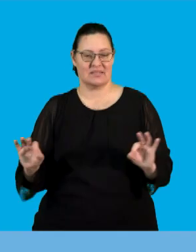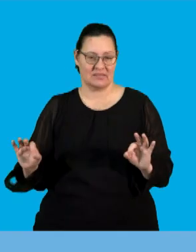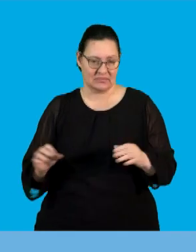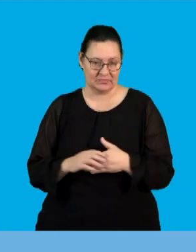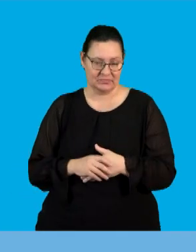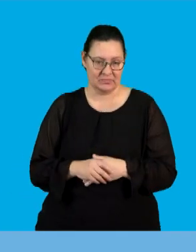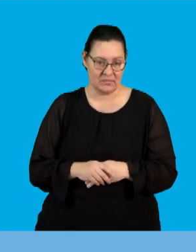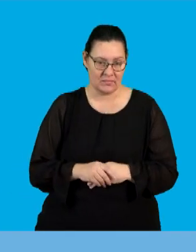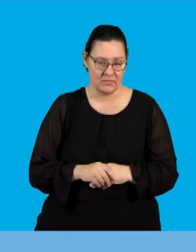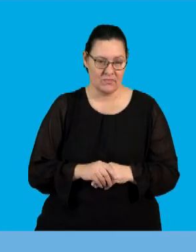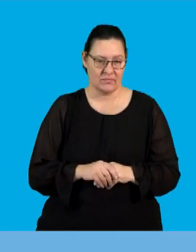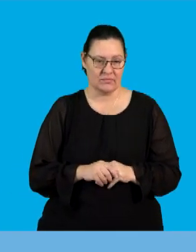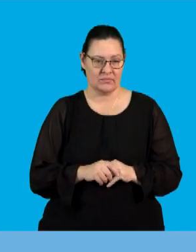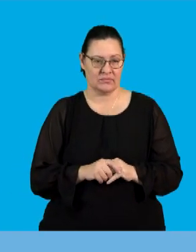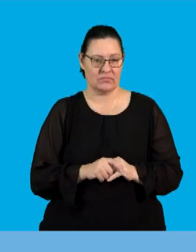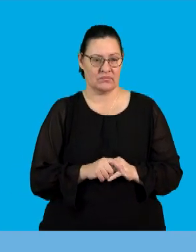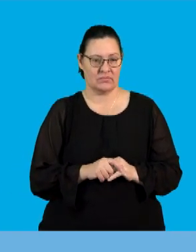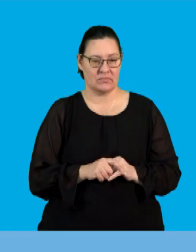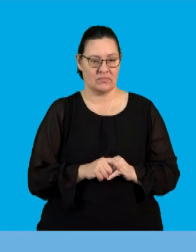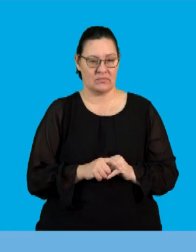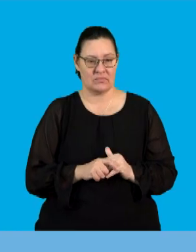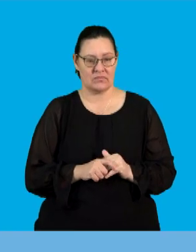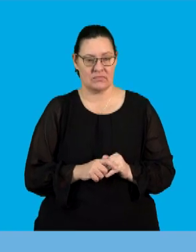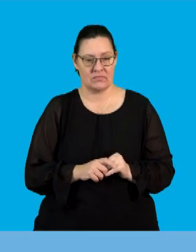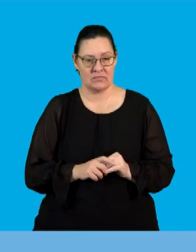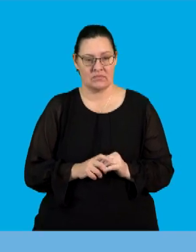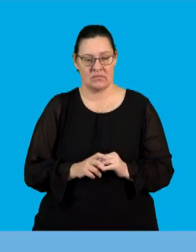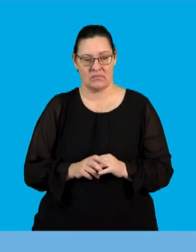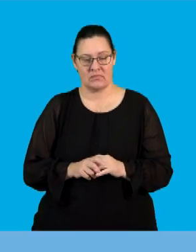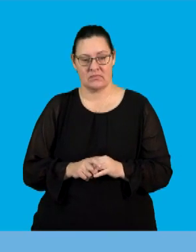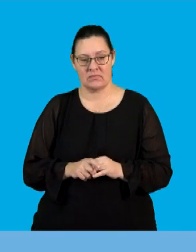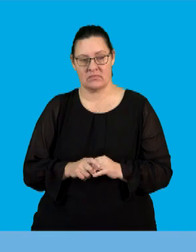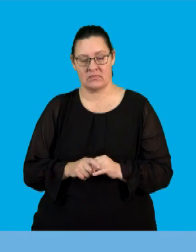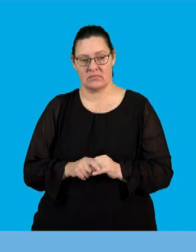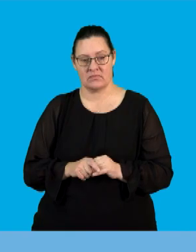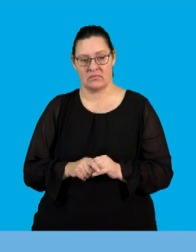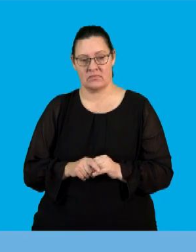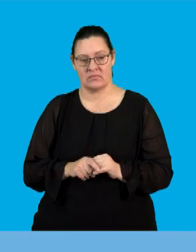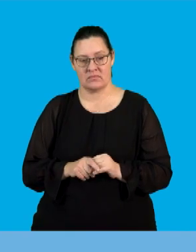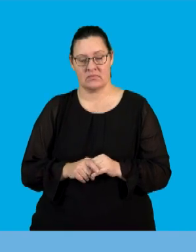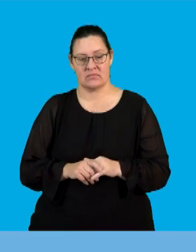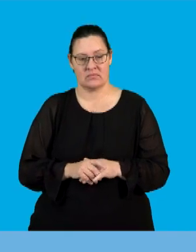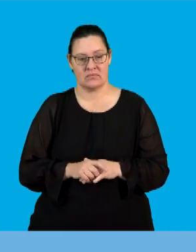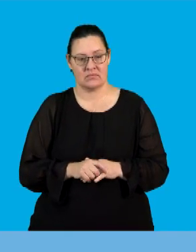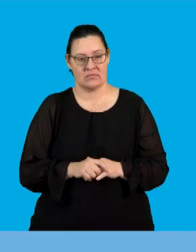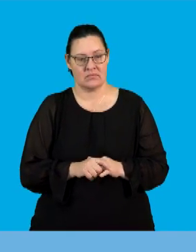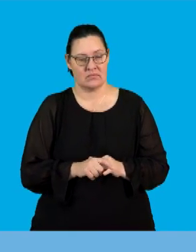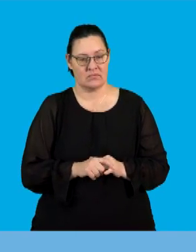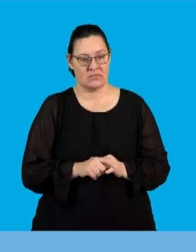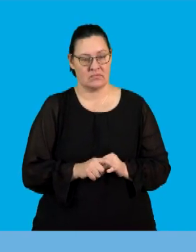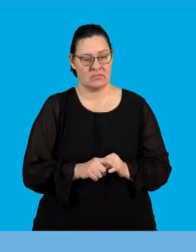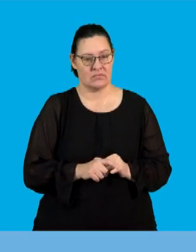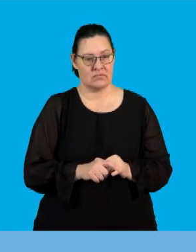the hydrogen was balanced. It's two hydrogen on the left-hand side. And then we also have two